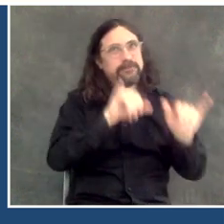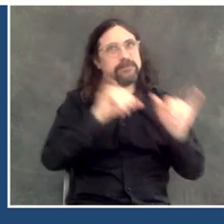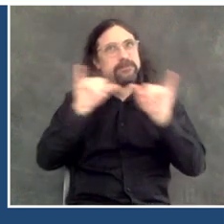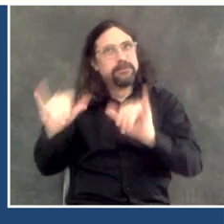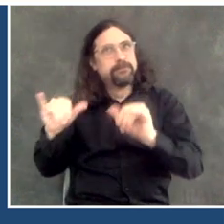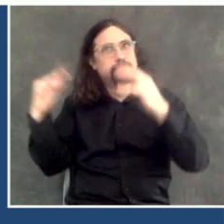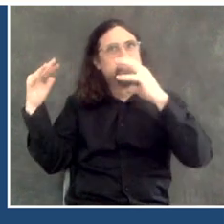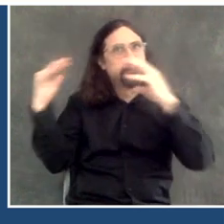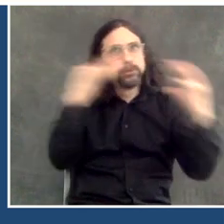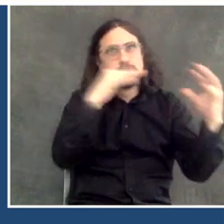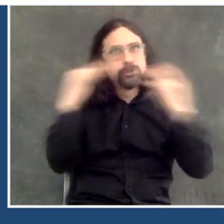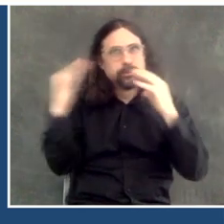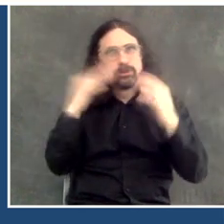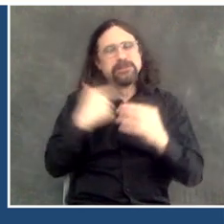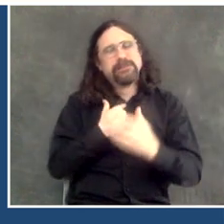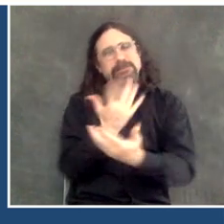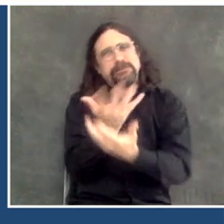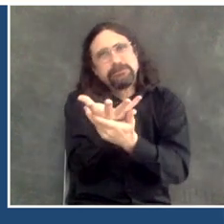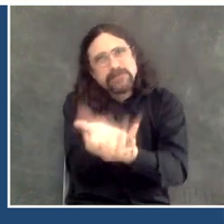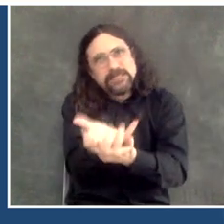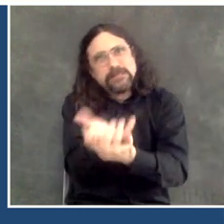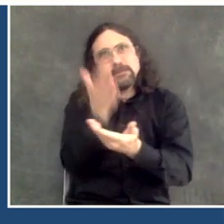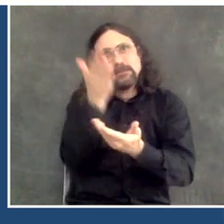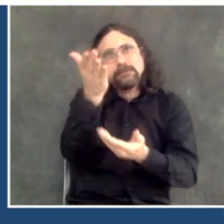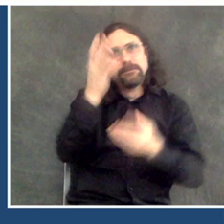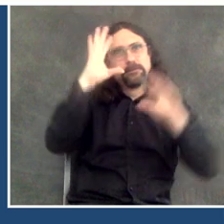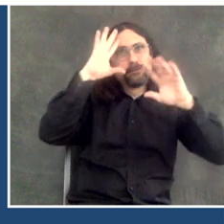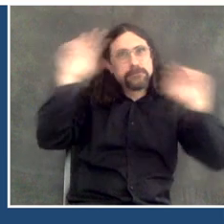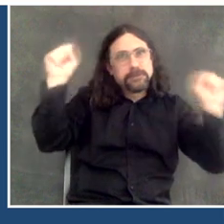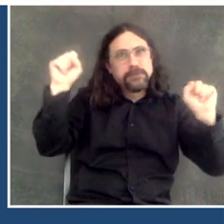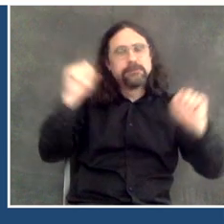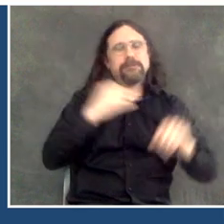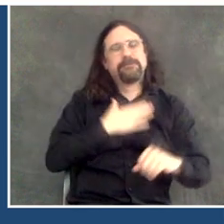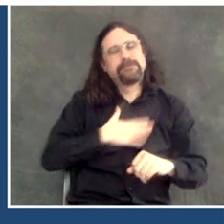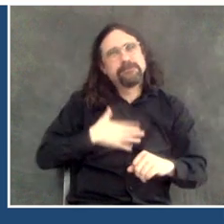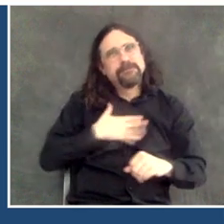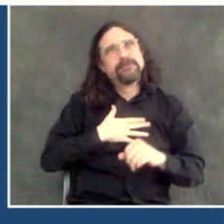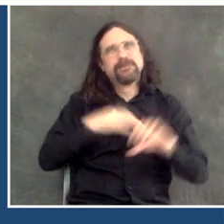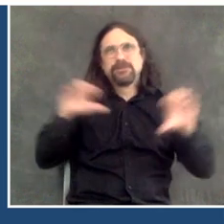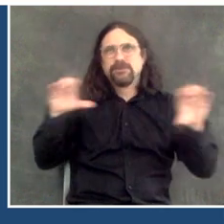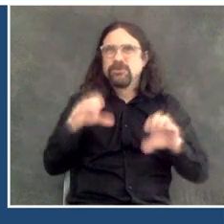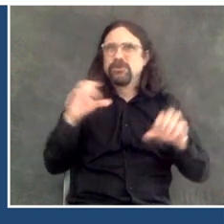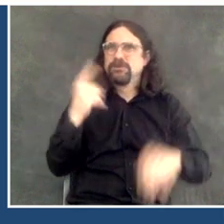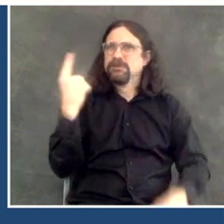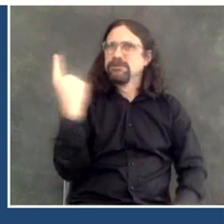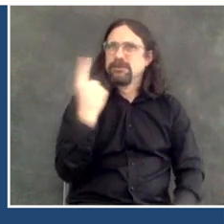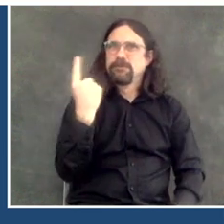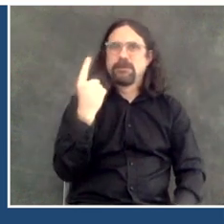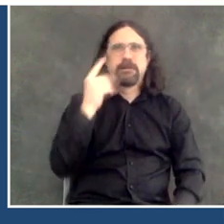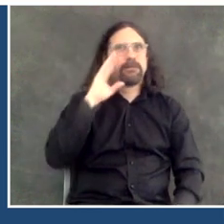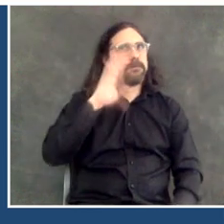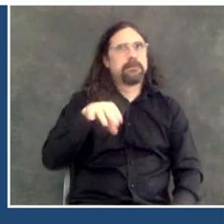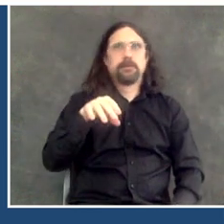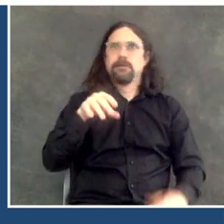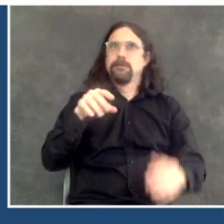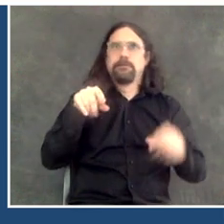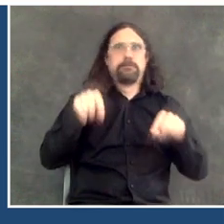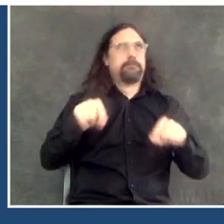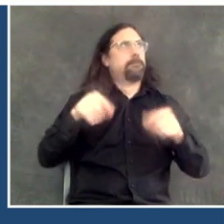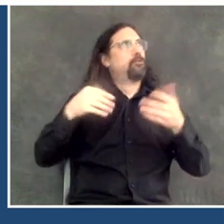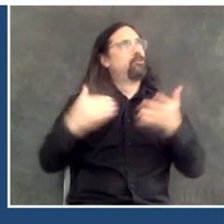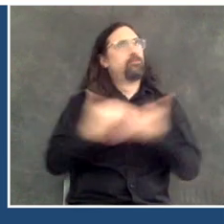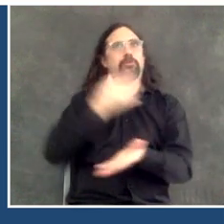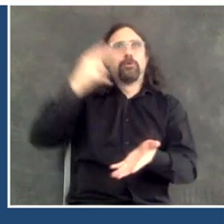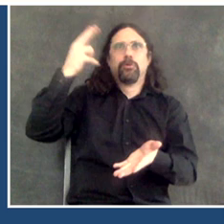that no president has had to do in our modern history, to create an enlistment effort for our medical personnel, civilians all over the